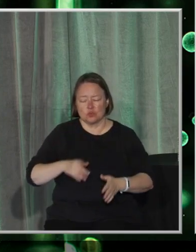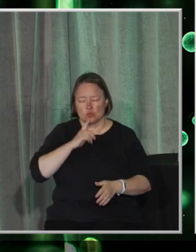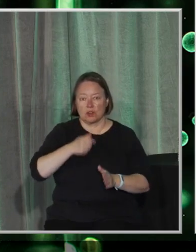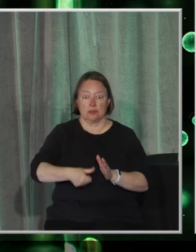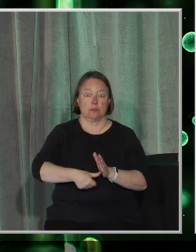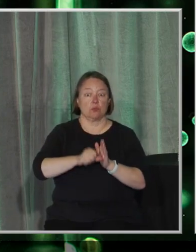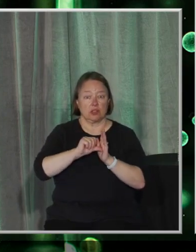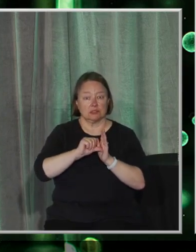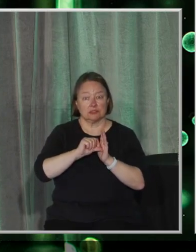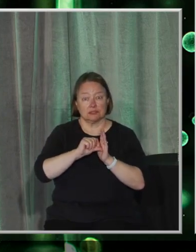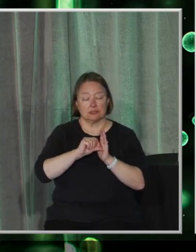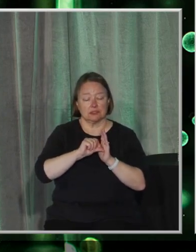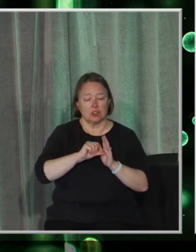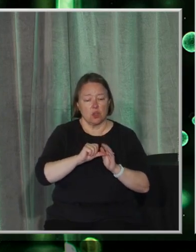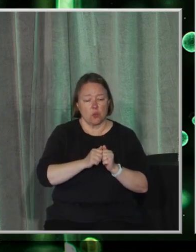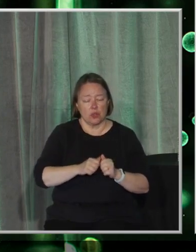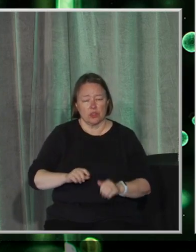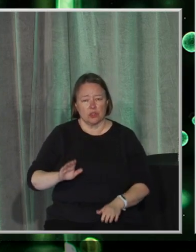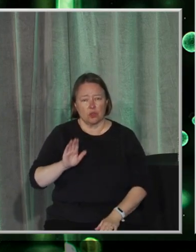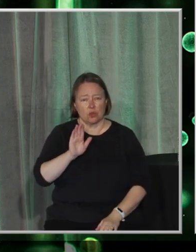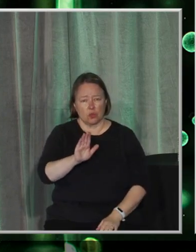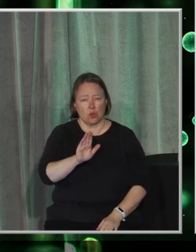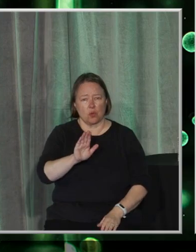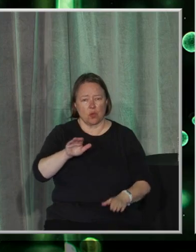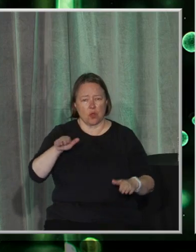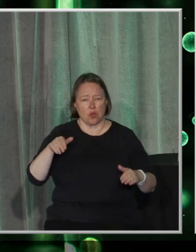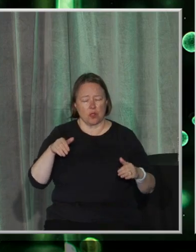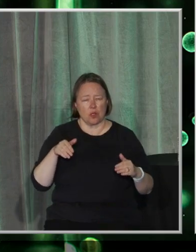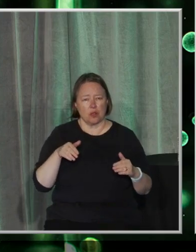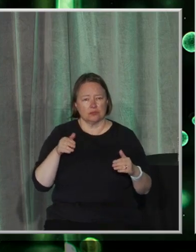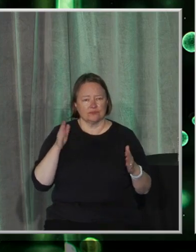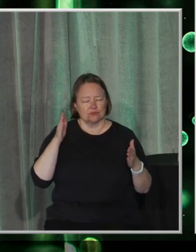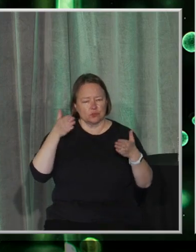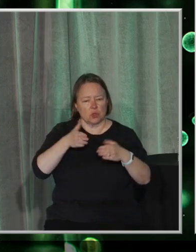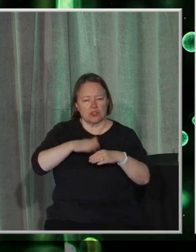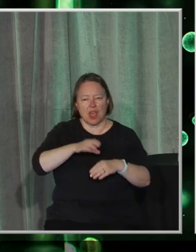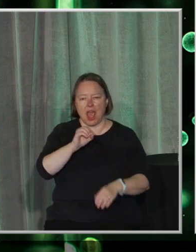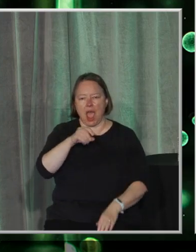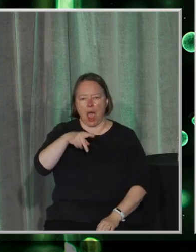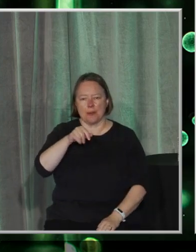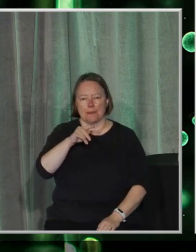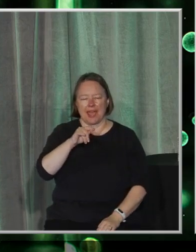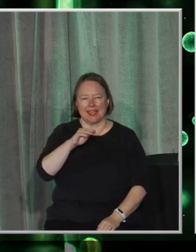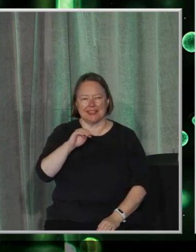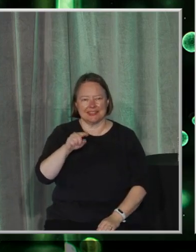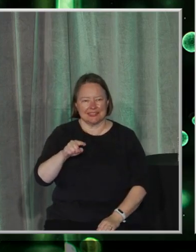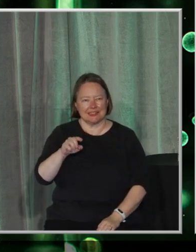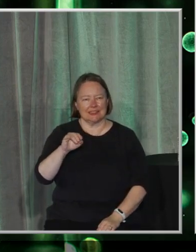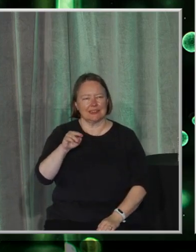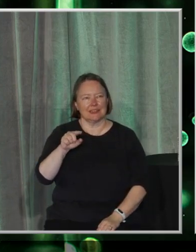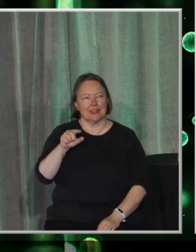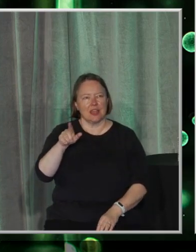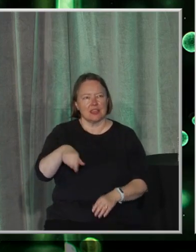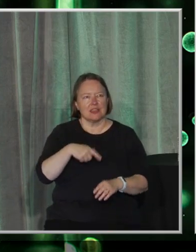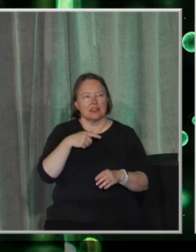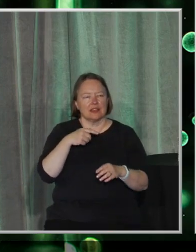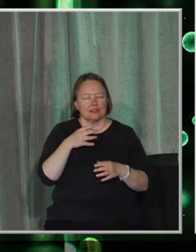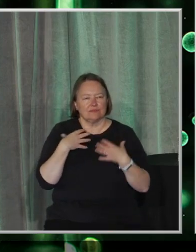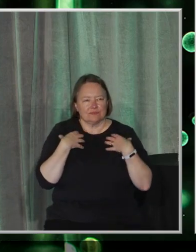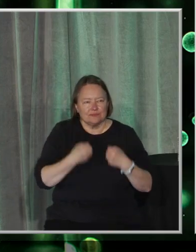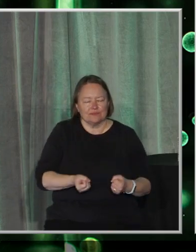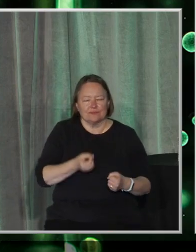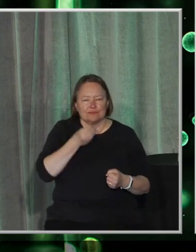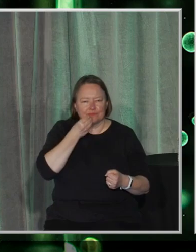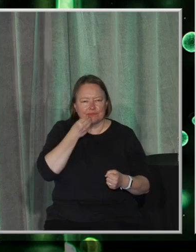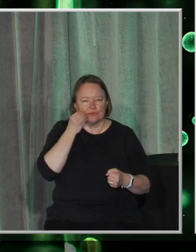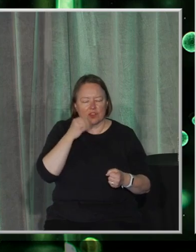impressed with your approach to optimizing both of the nutrient and organic matter